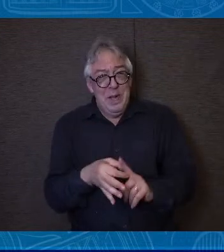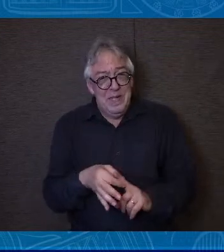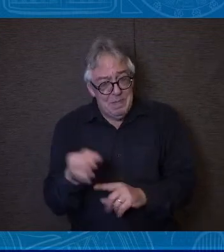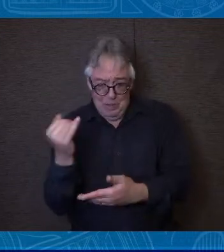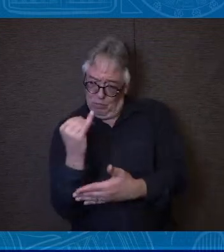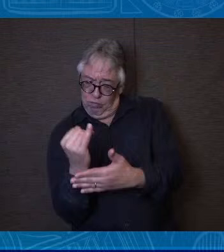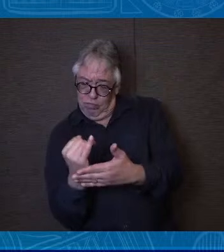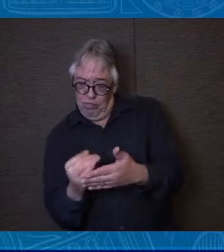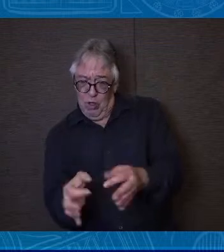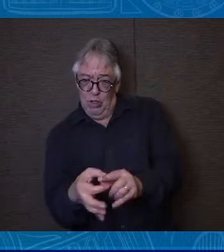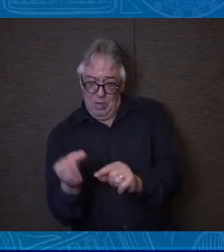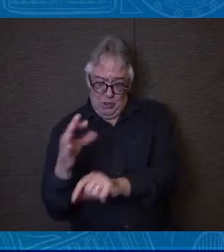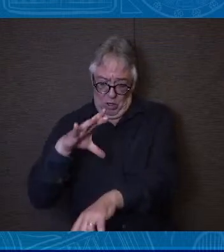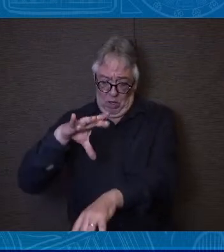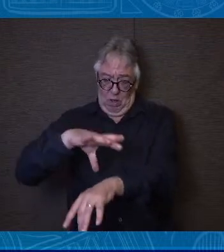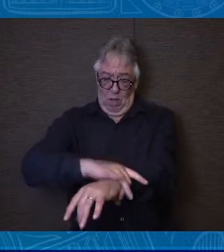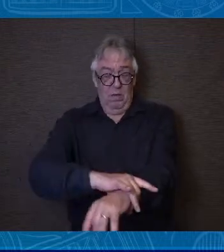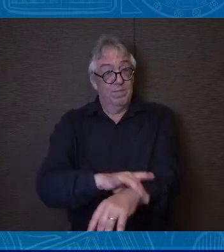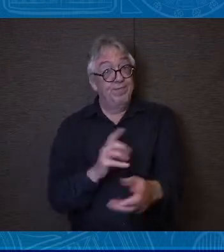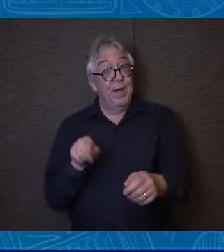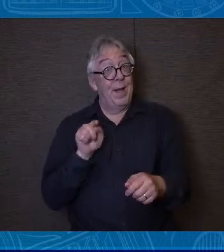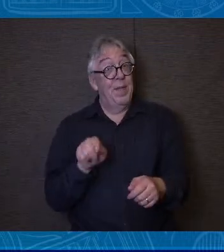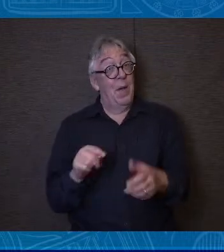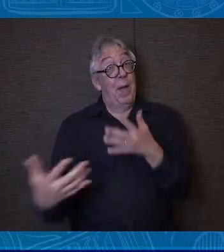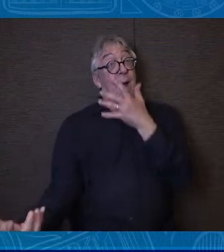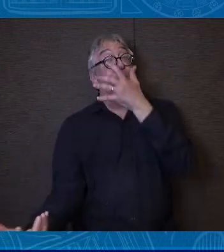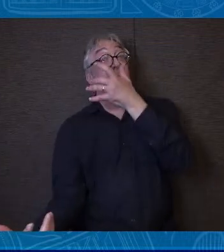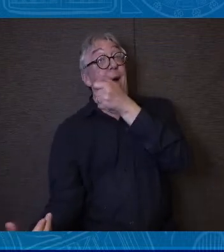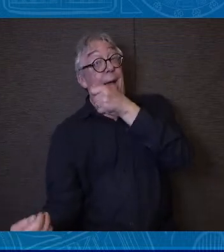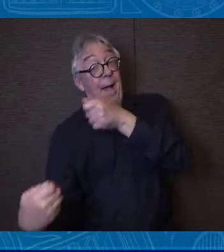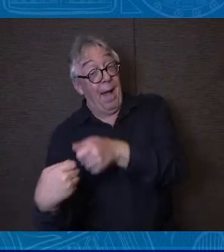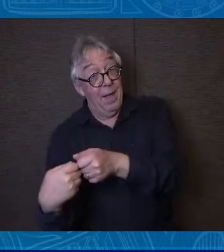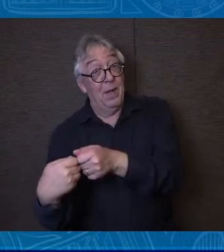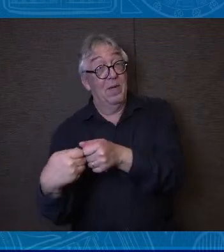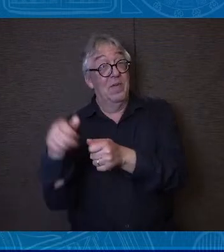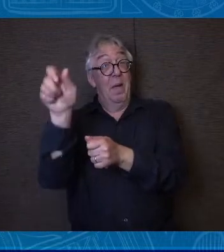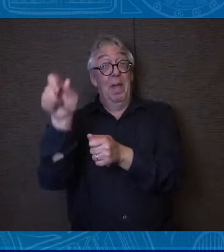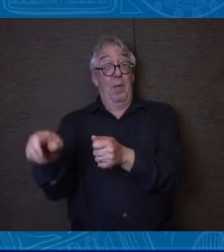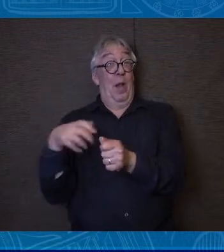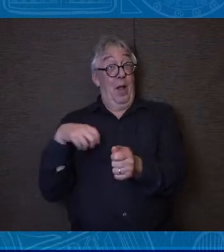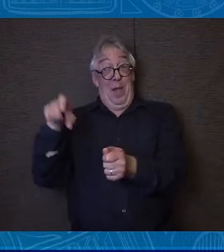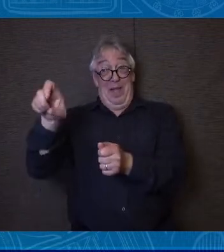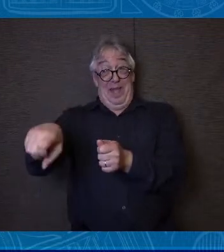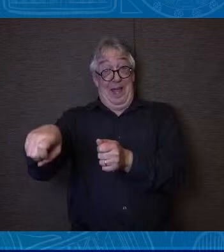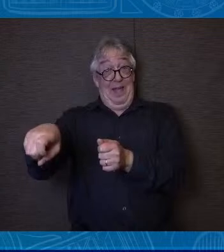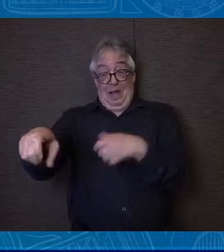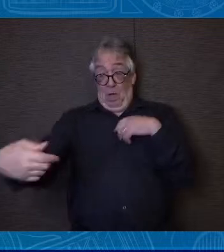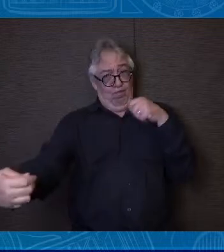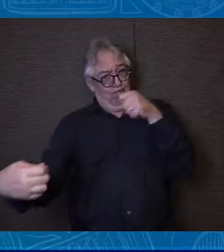on the needs of people that could be very different in terms